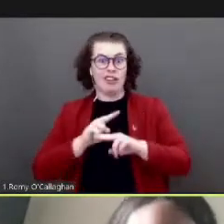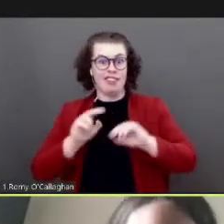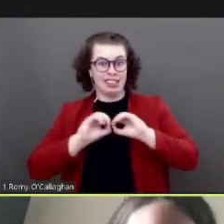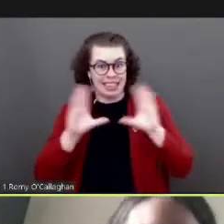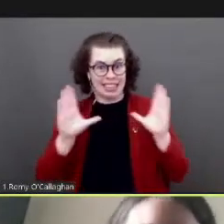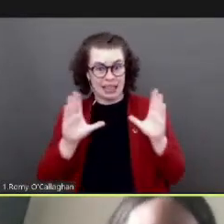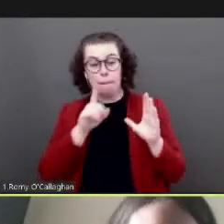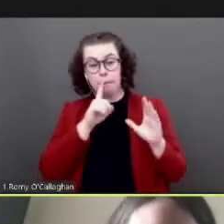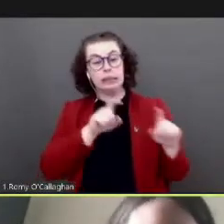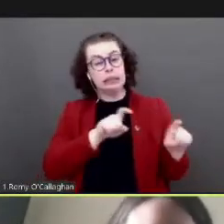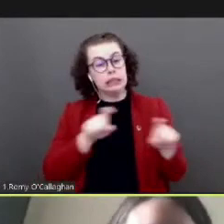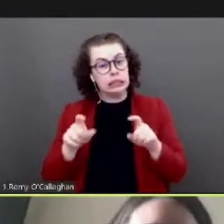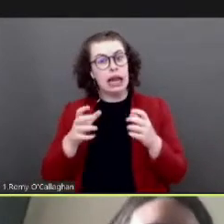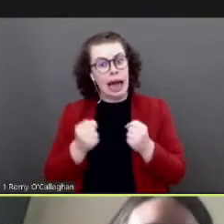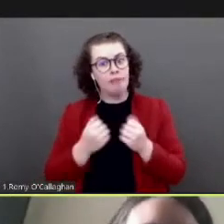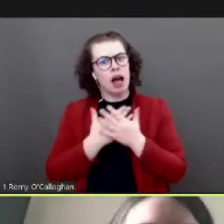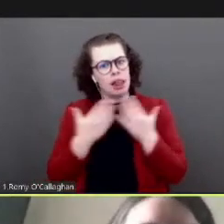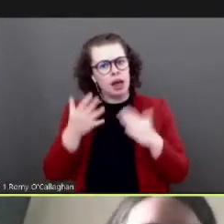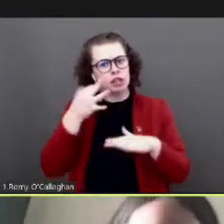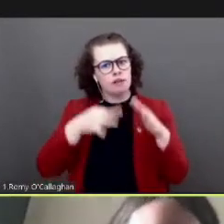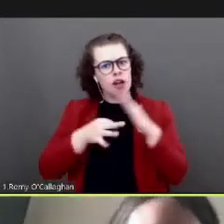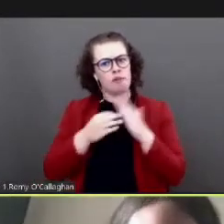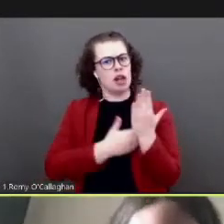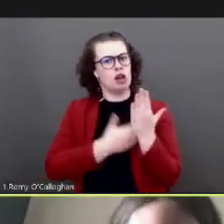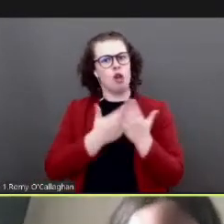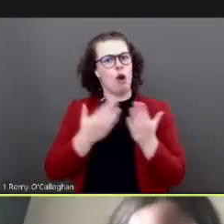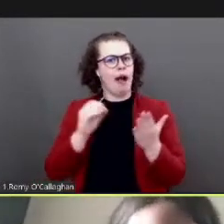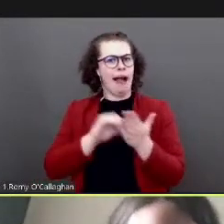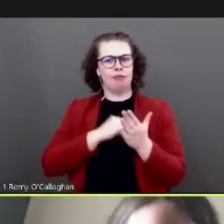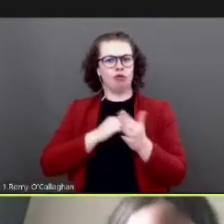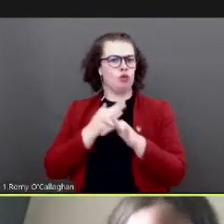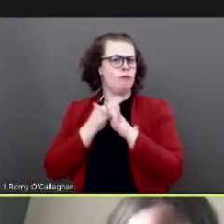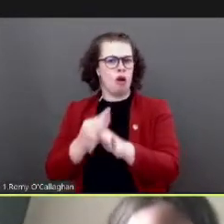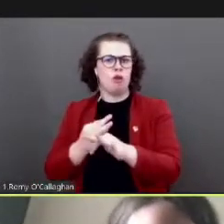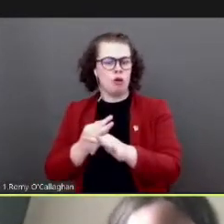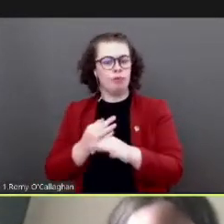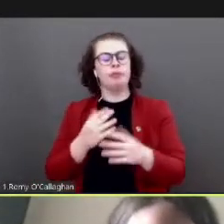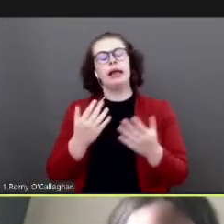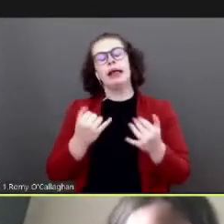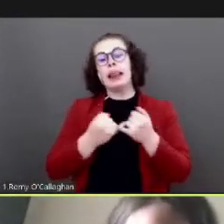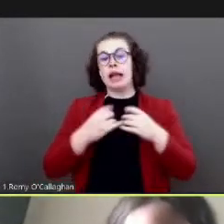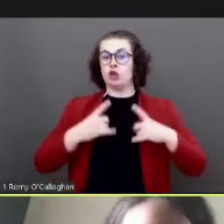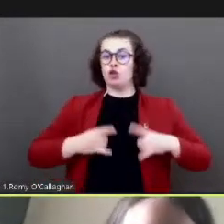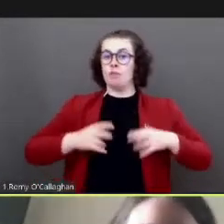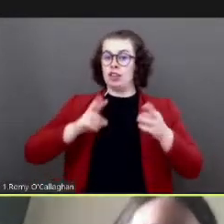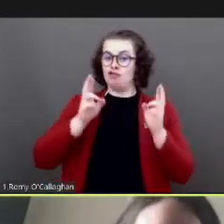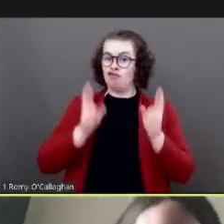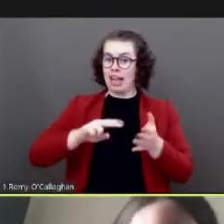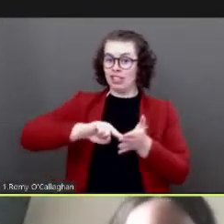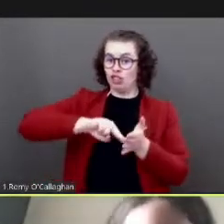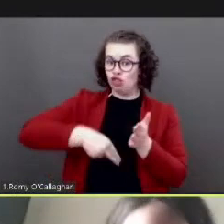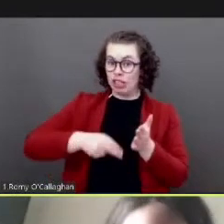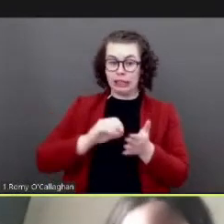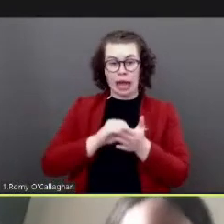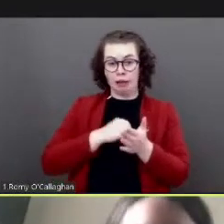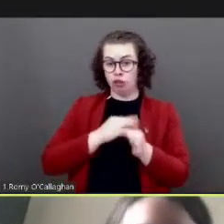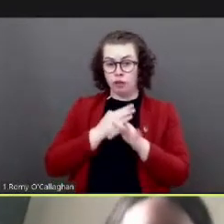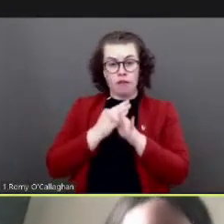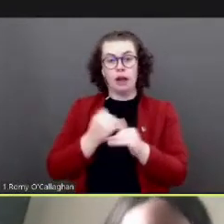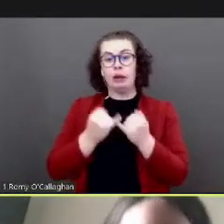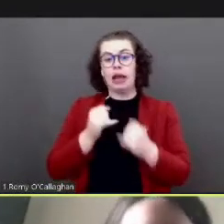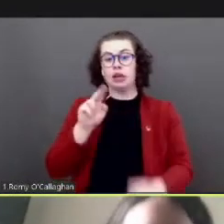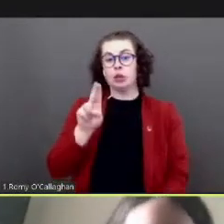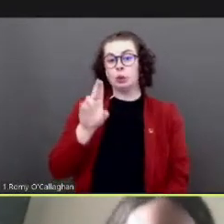of obligations on the state, from general human rights treaties which apply to disabled people, including UDHR,